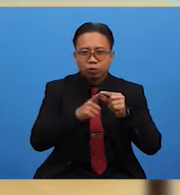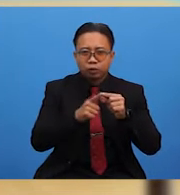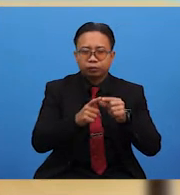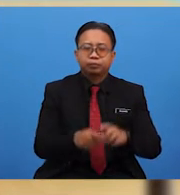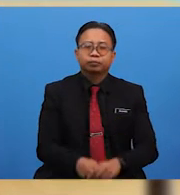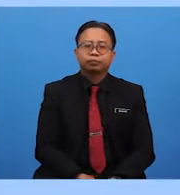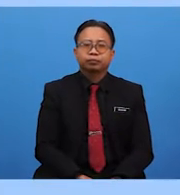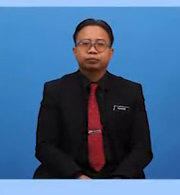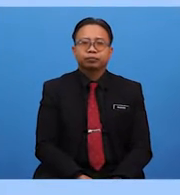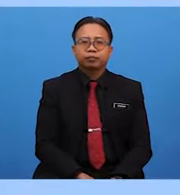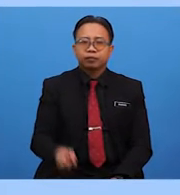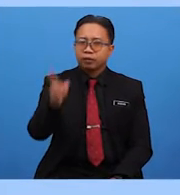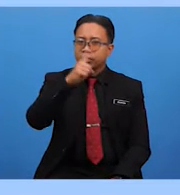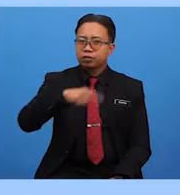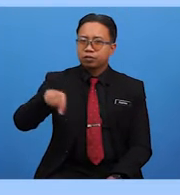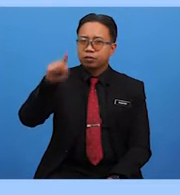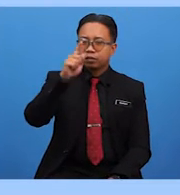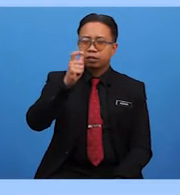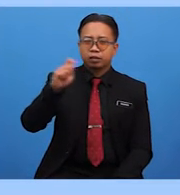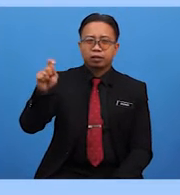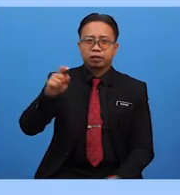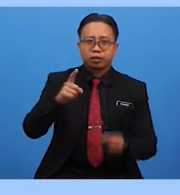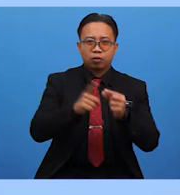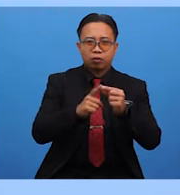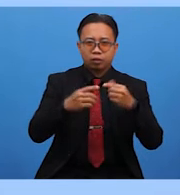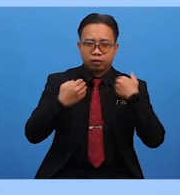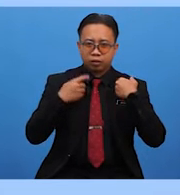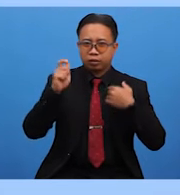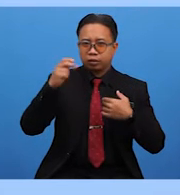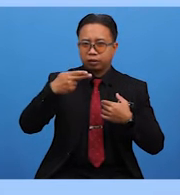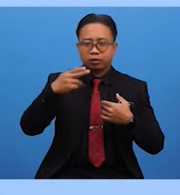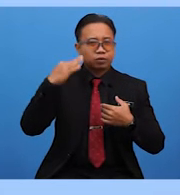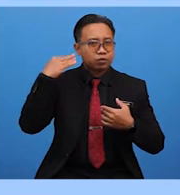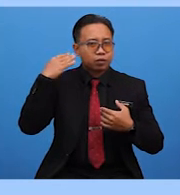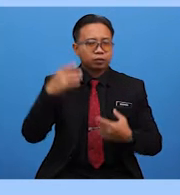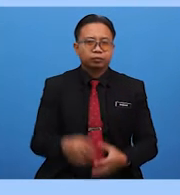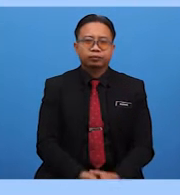grid? Circle the words that contain the th sound.